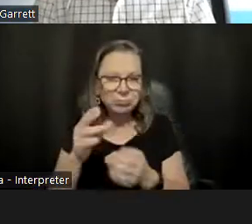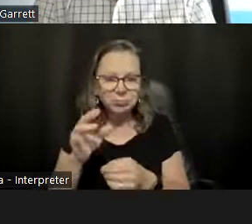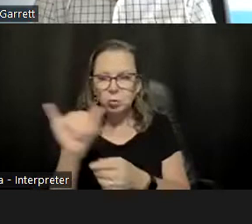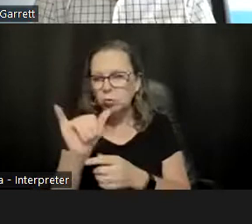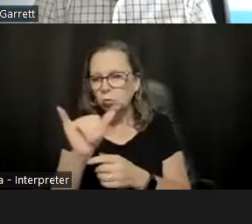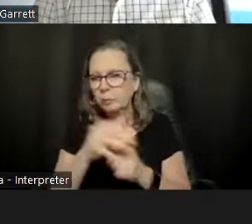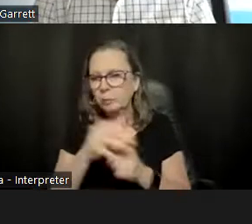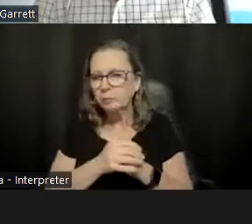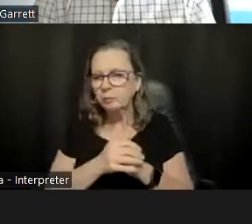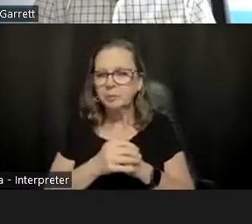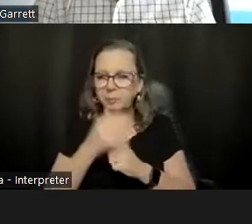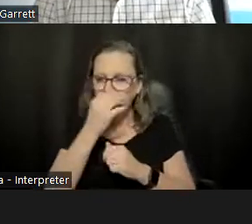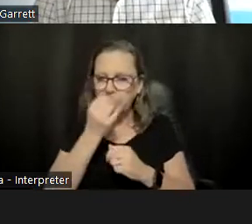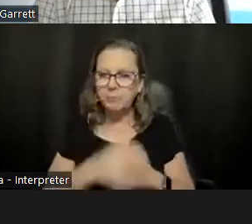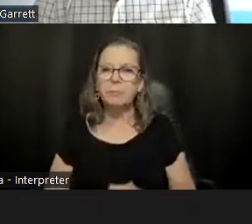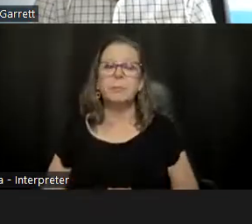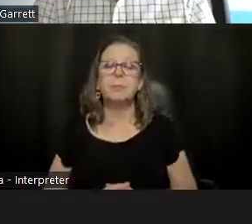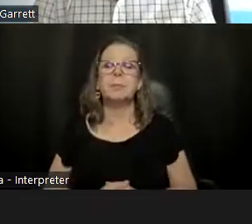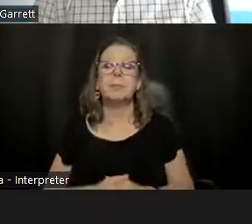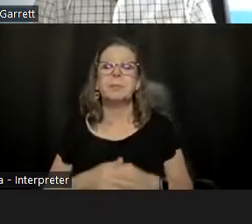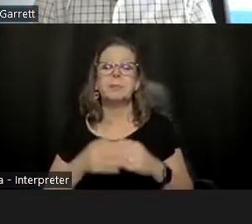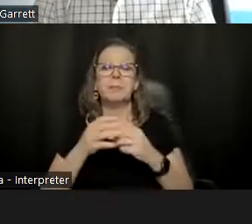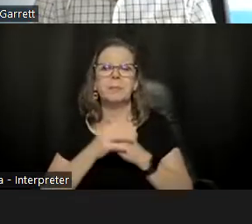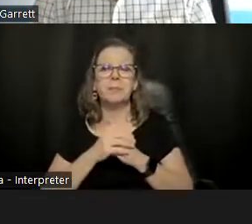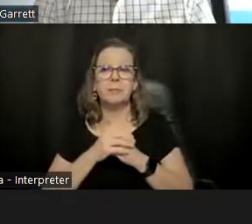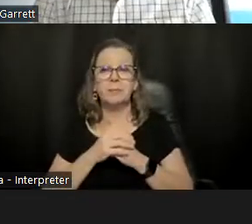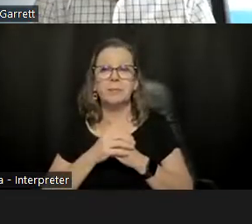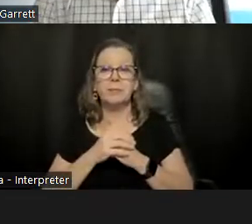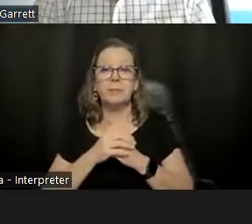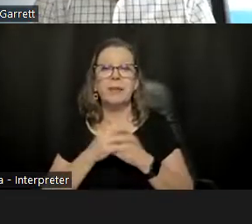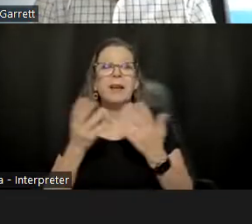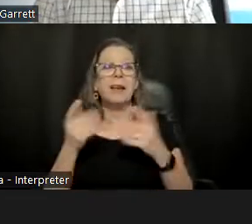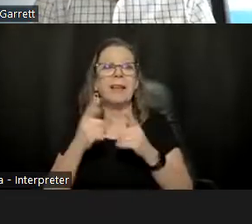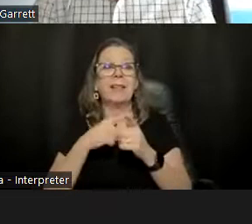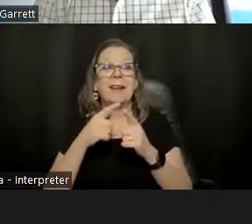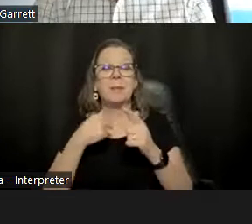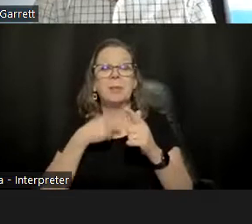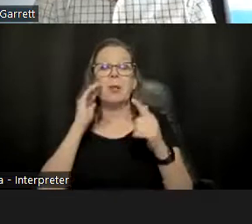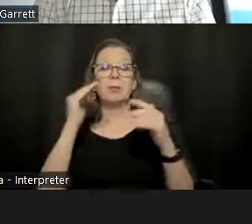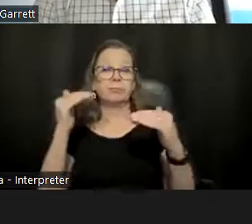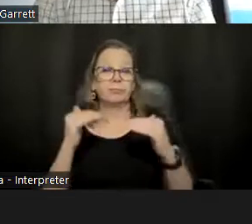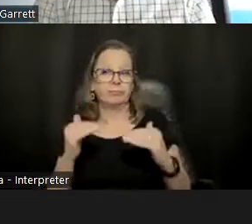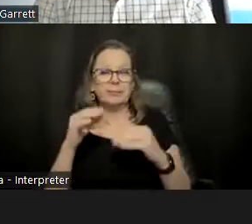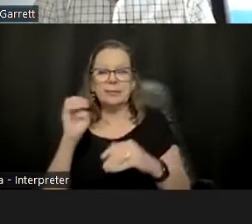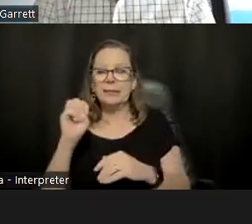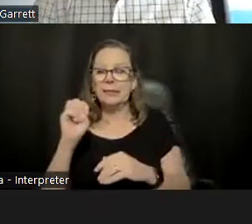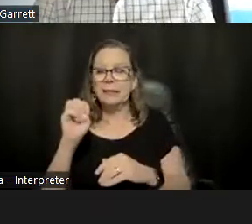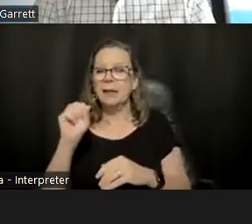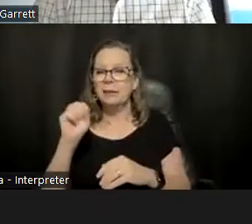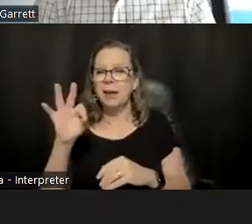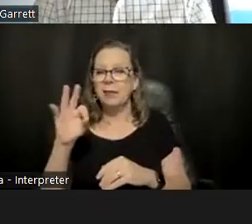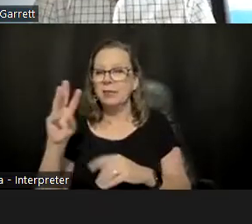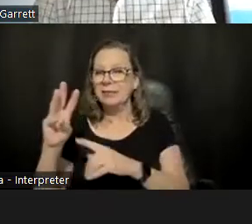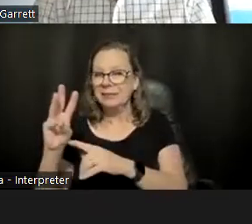as a resource. And then I am going to move to our ESF